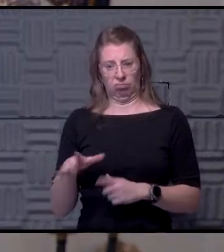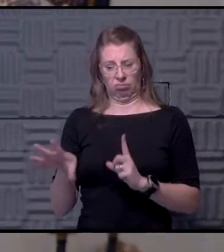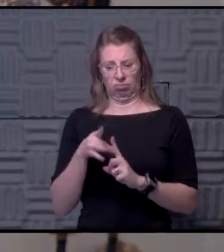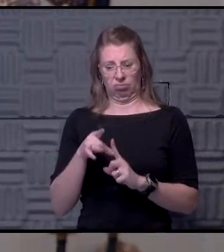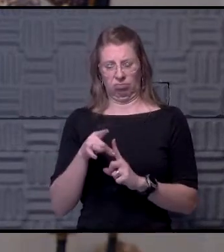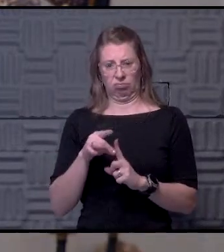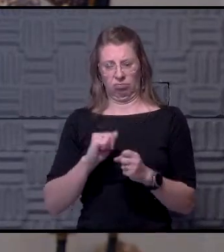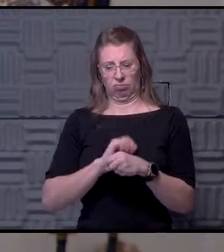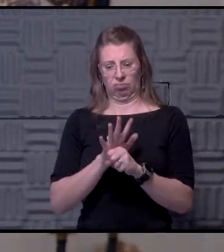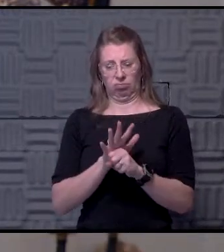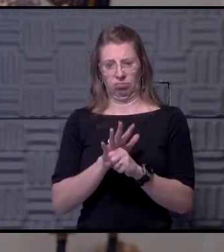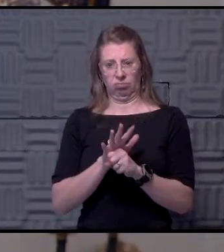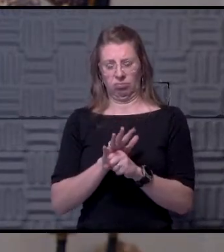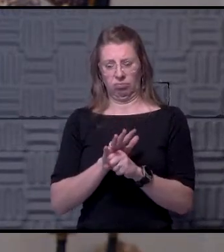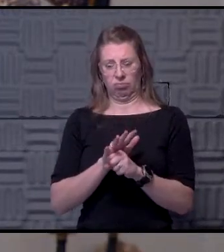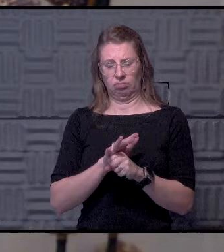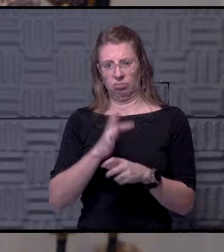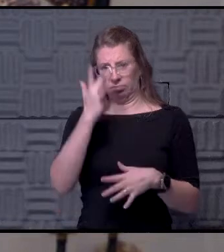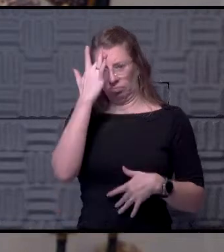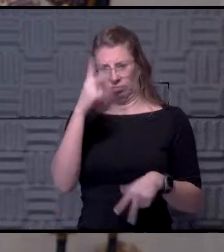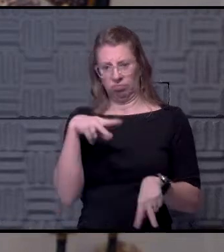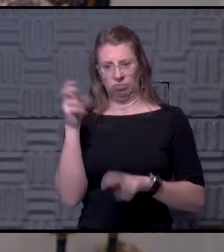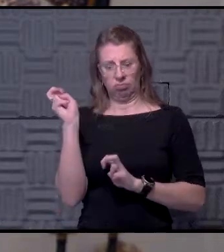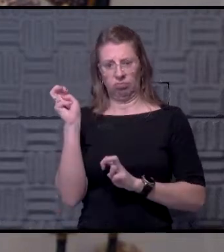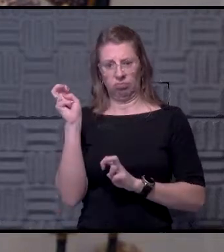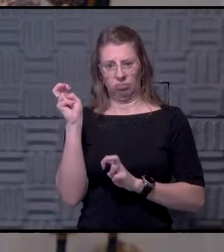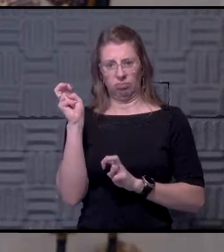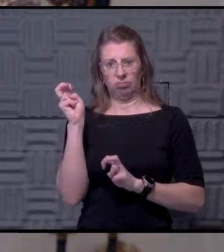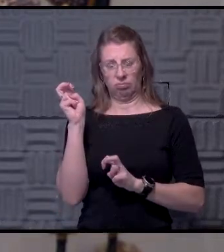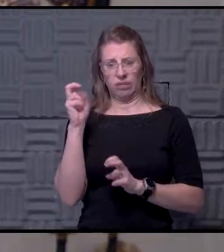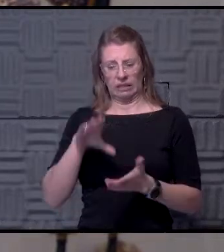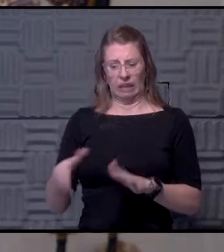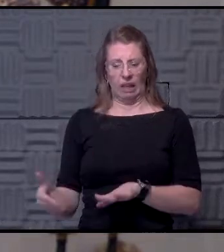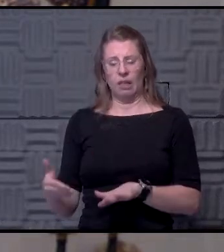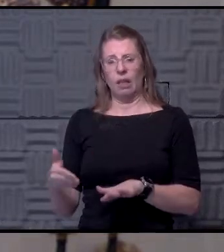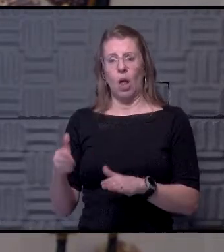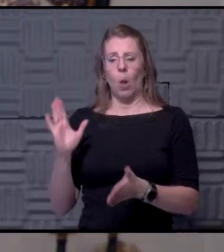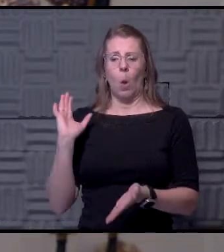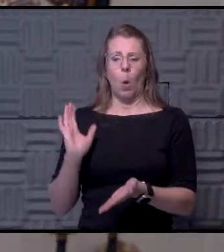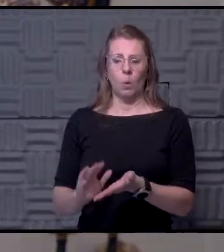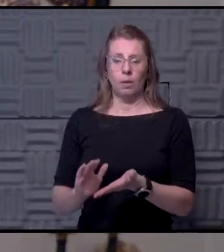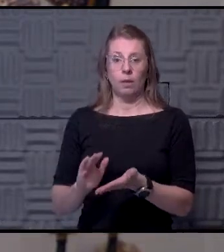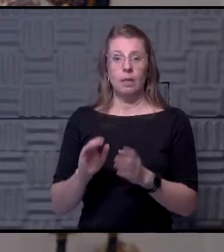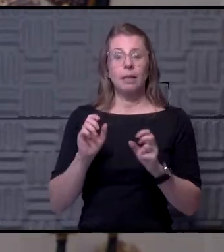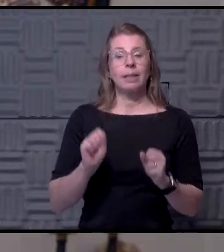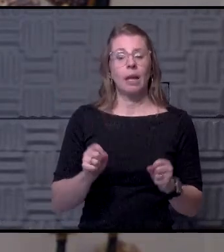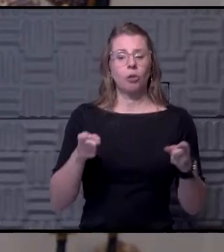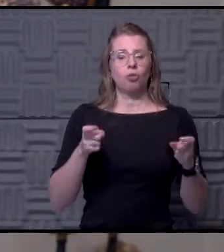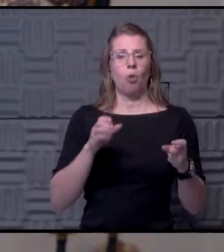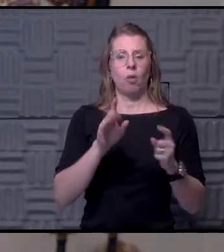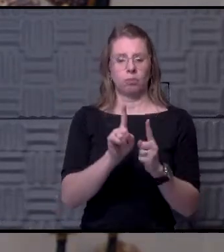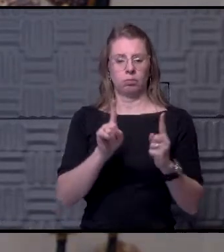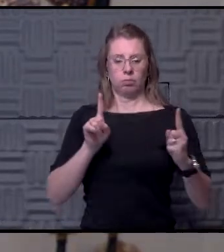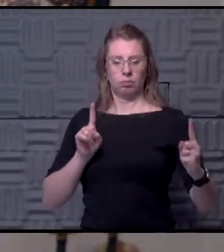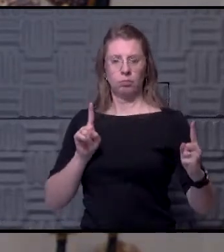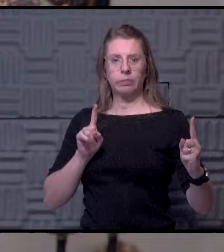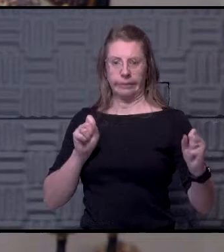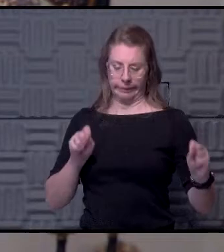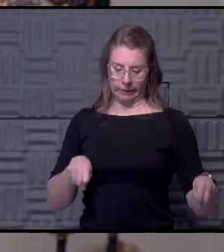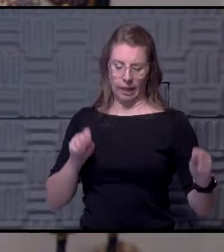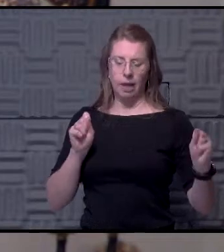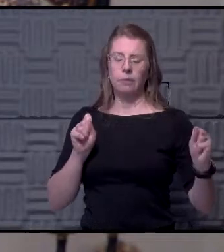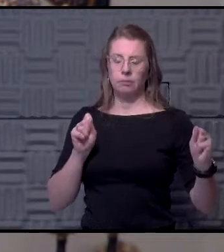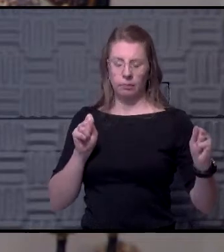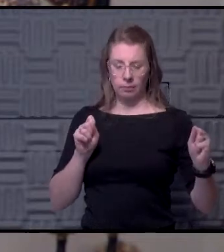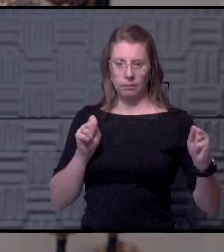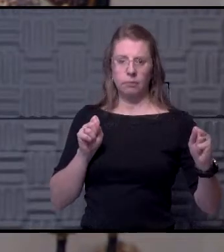have a bad illness and death? Very low. Proximity, can they control their proximity? Absolutely, they can put great